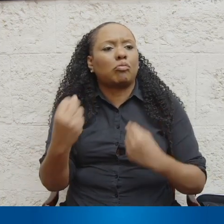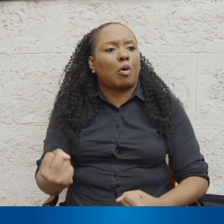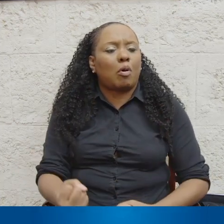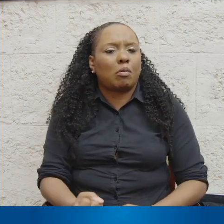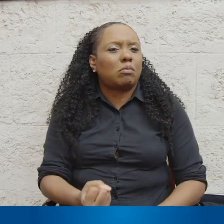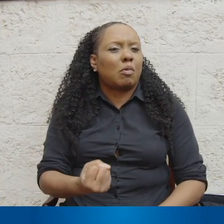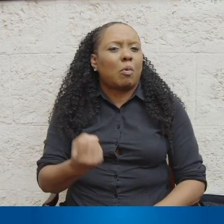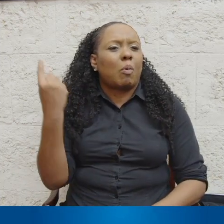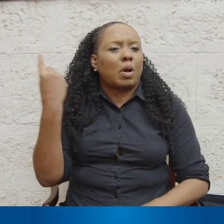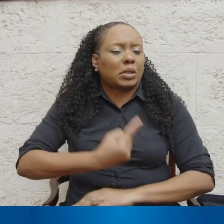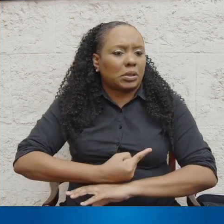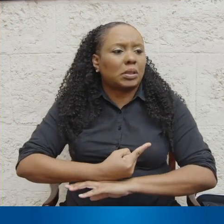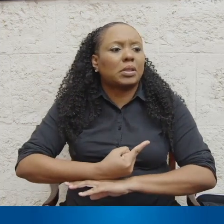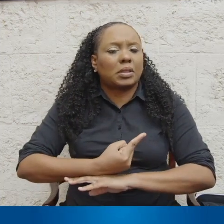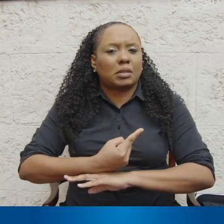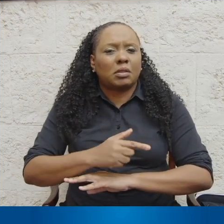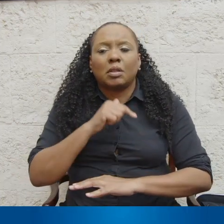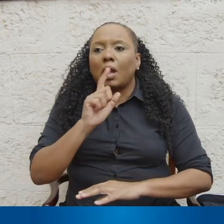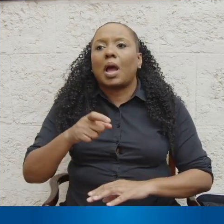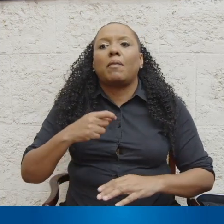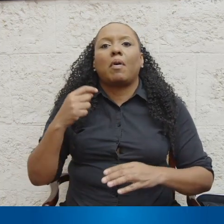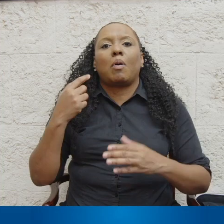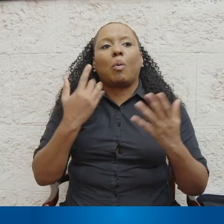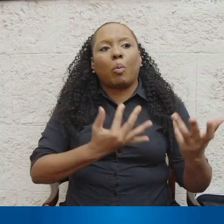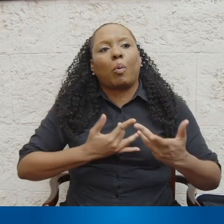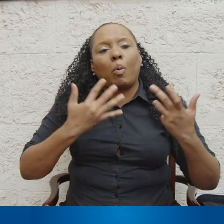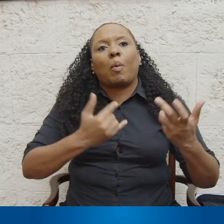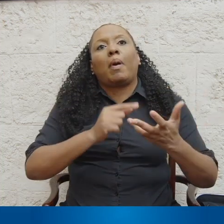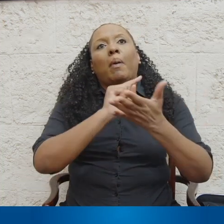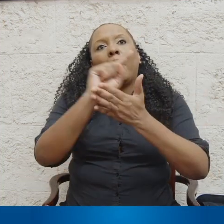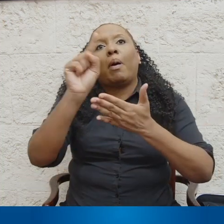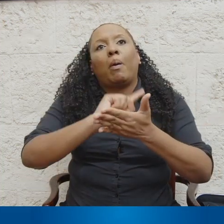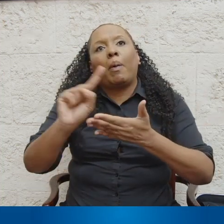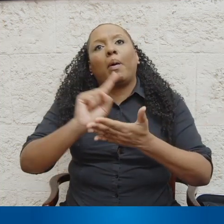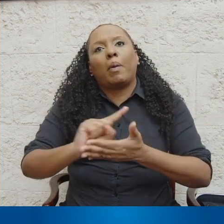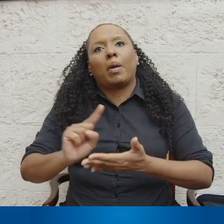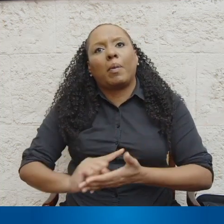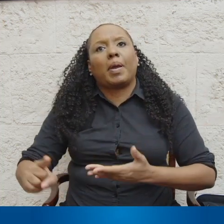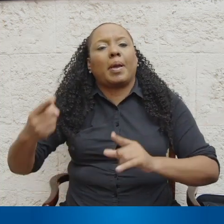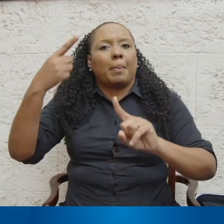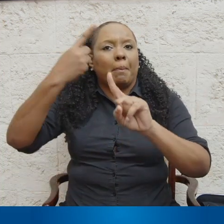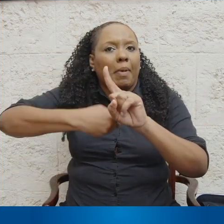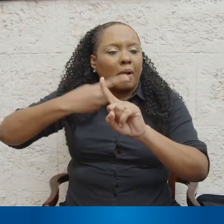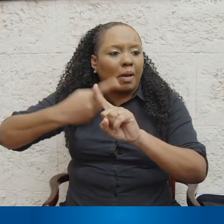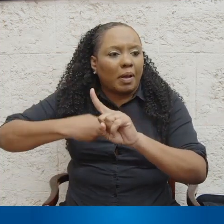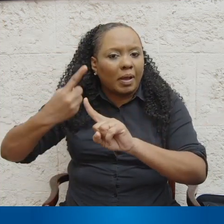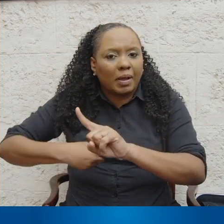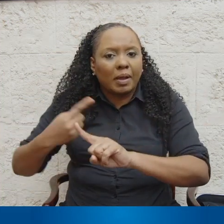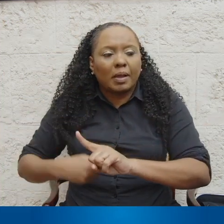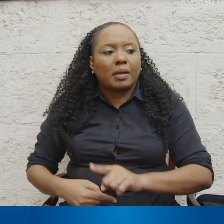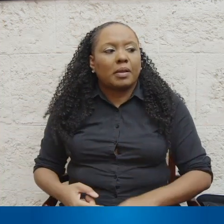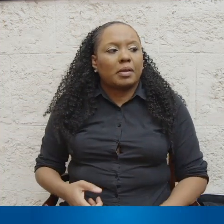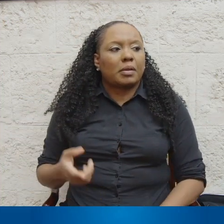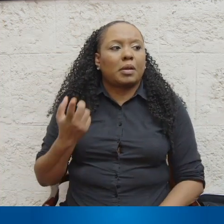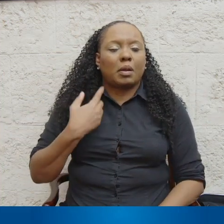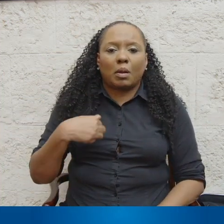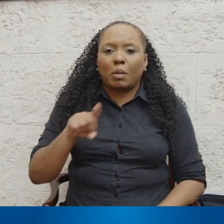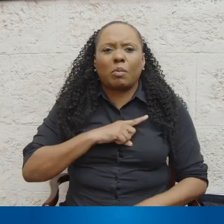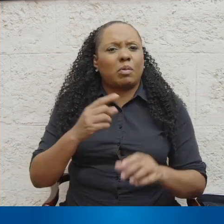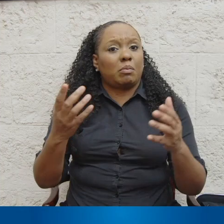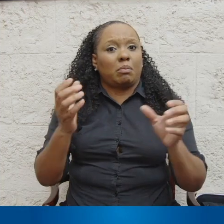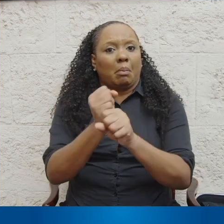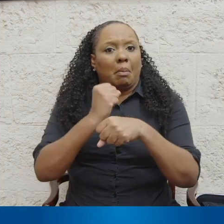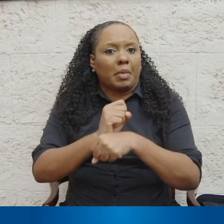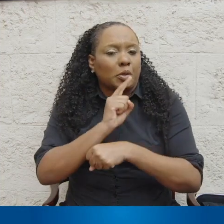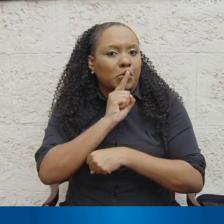event, as opposed to weeks and months later. So we are going all out to ensure that as many Bajans as